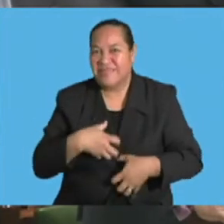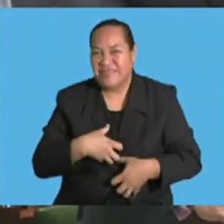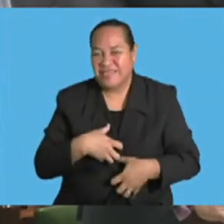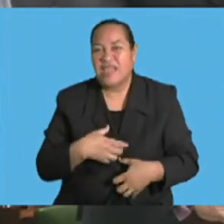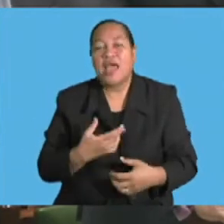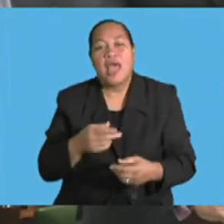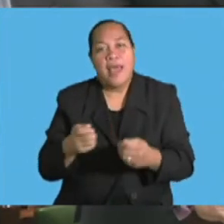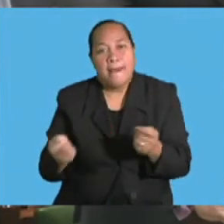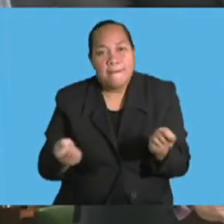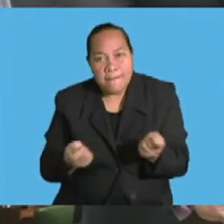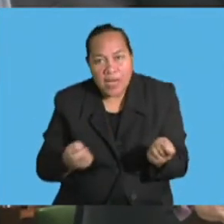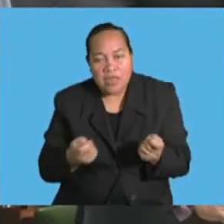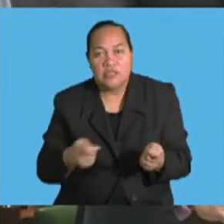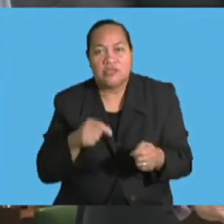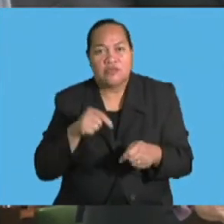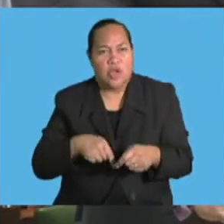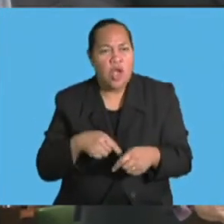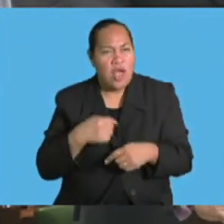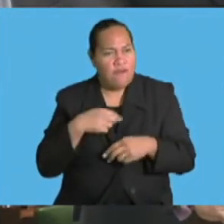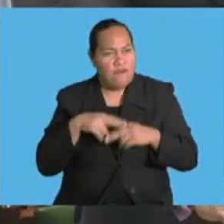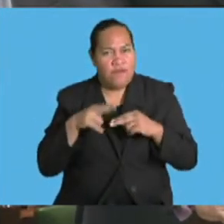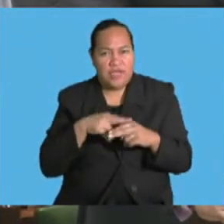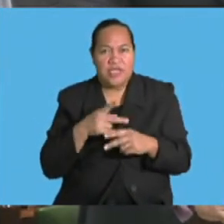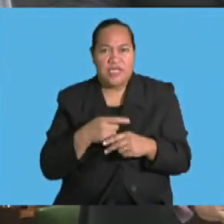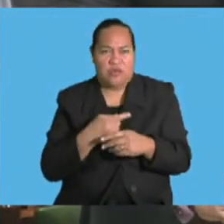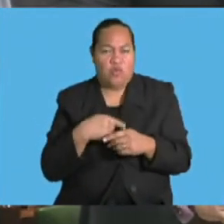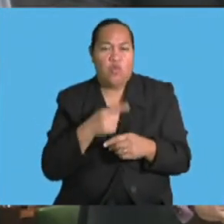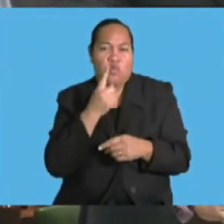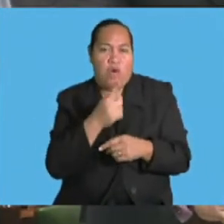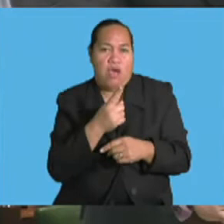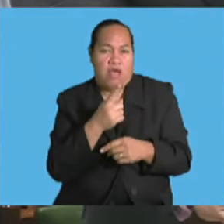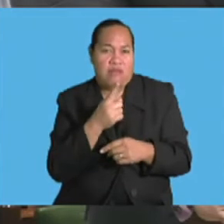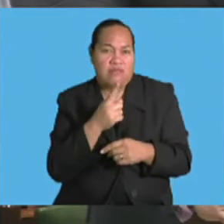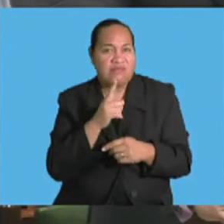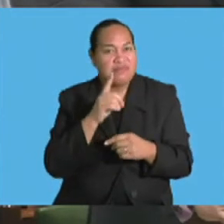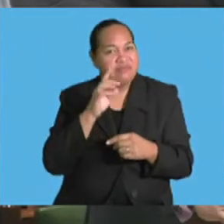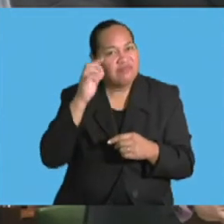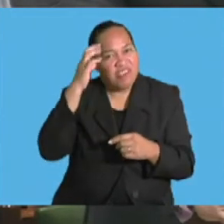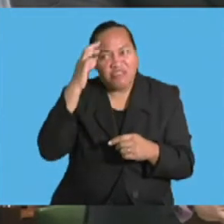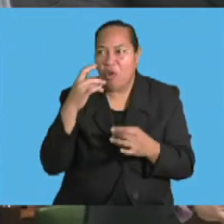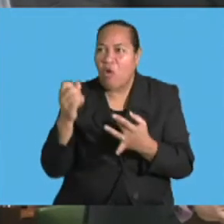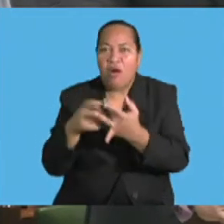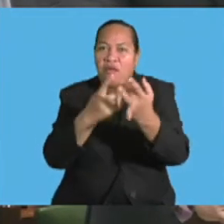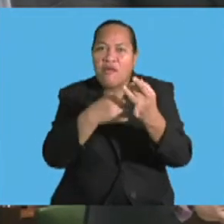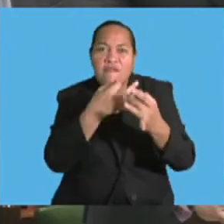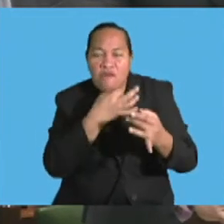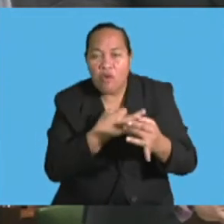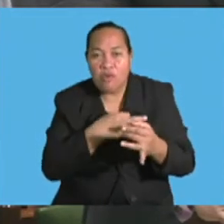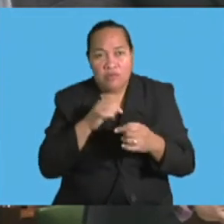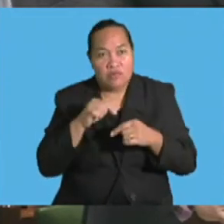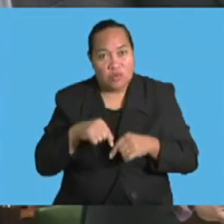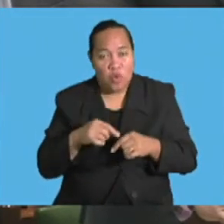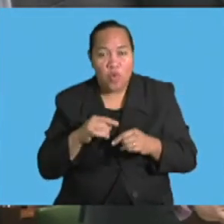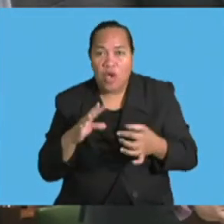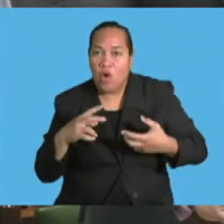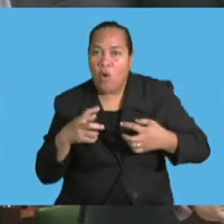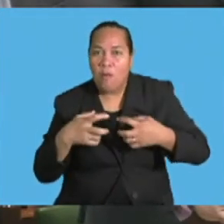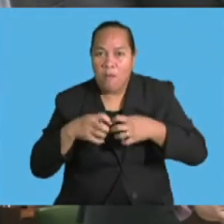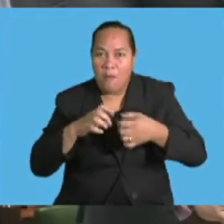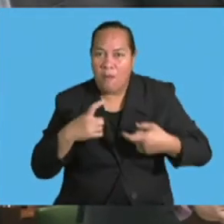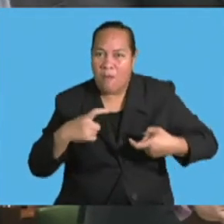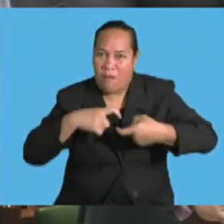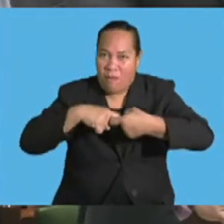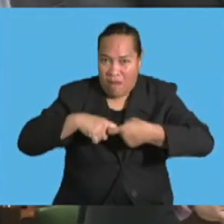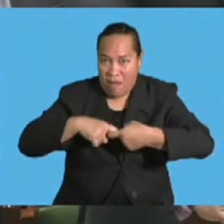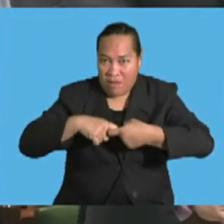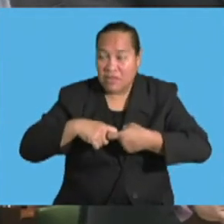and one of the few governments in the world to combine our Ministry of Economy and the then Department of Climate Change, we understand